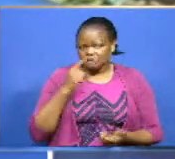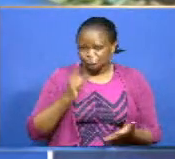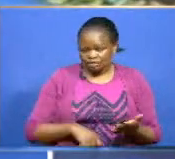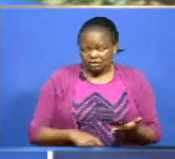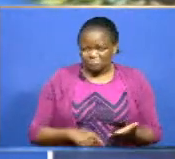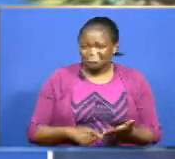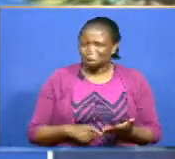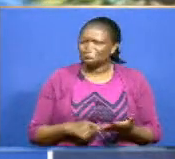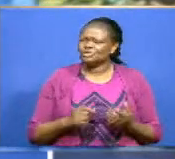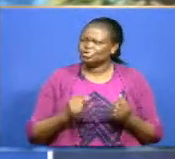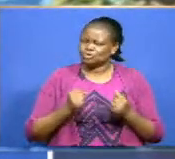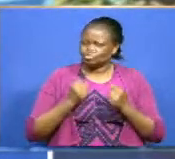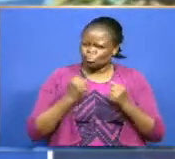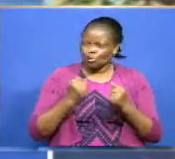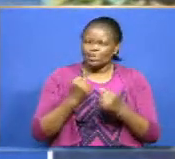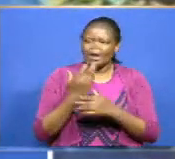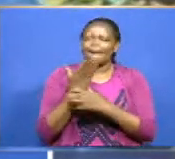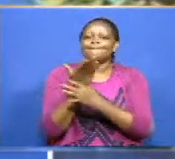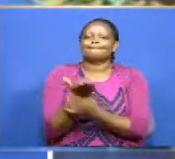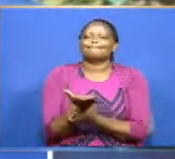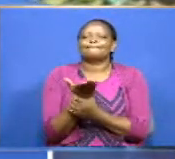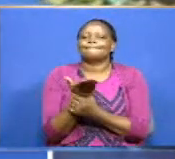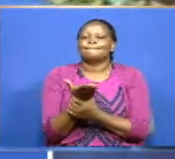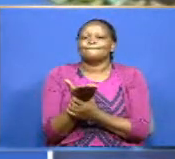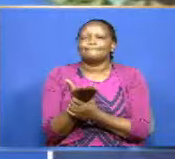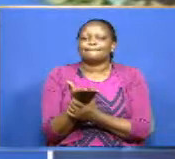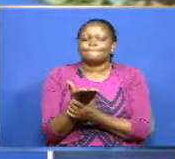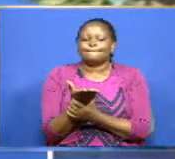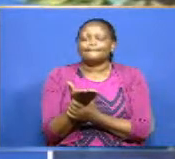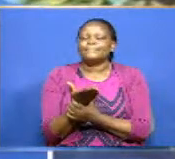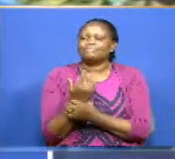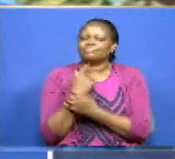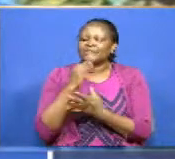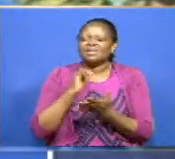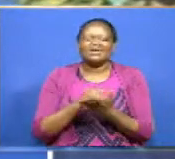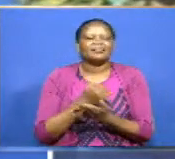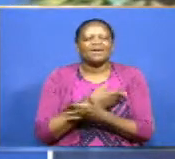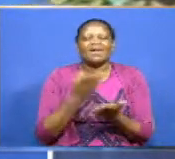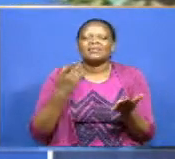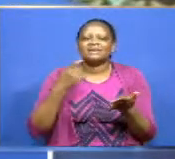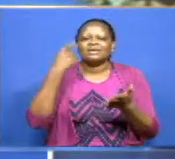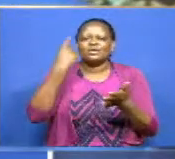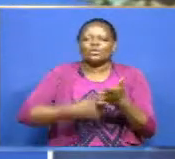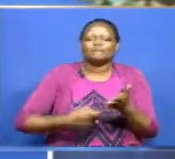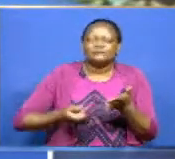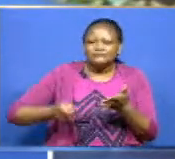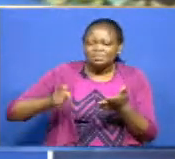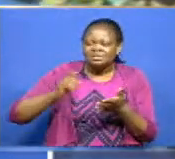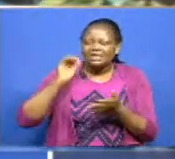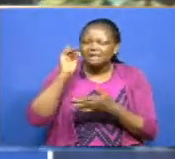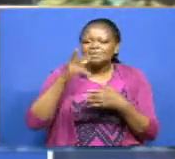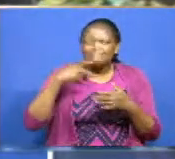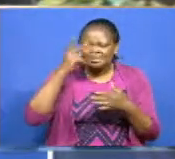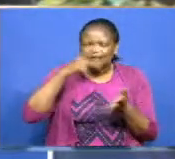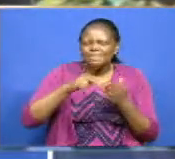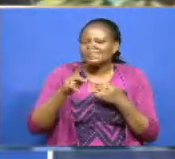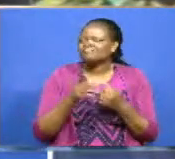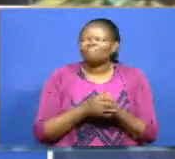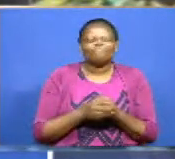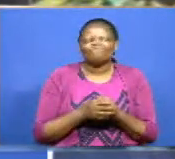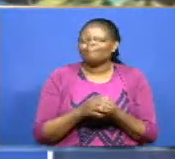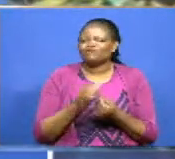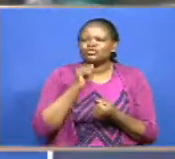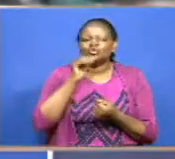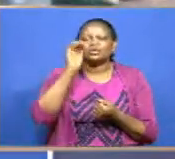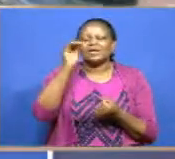firmly plead with them to ensure that all those extra costs they are asking the parents to pay, perhaps they should not ask for